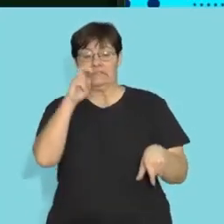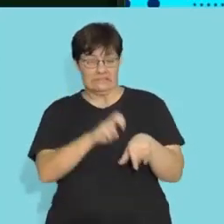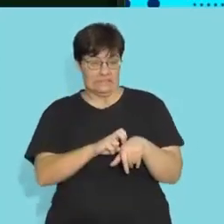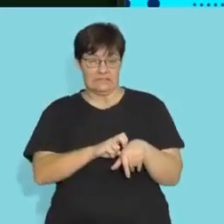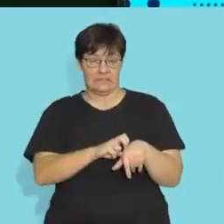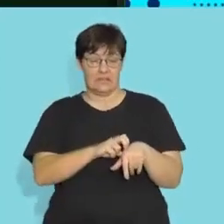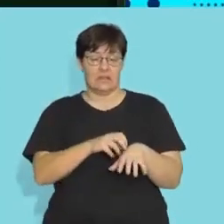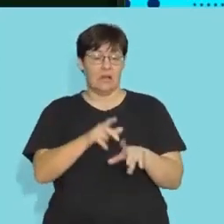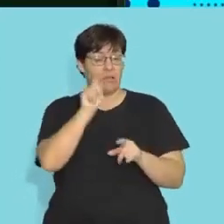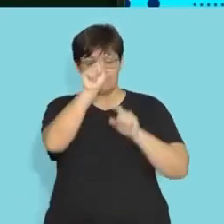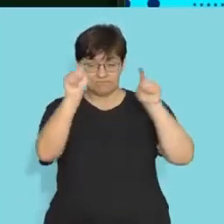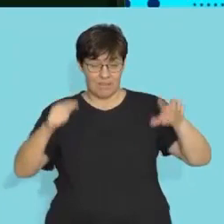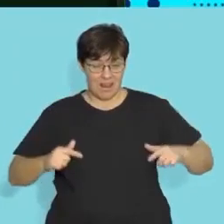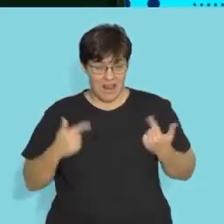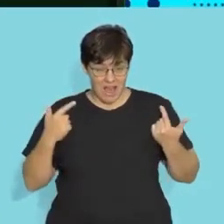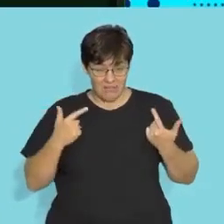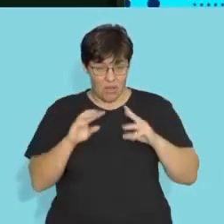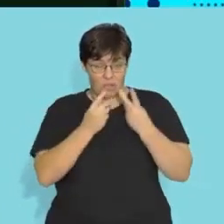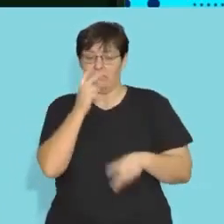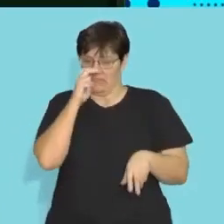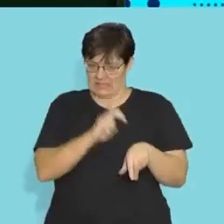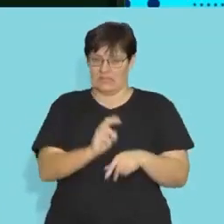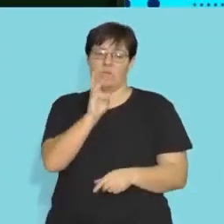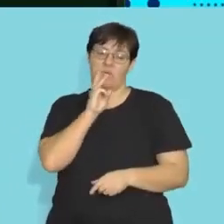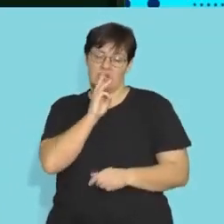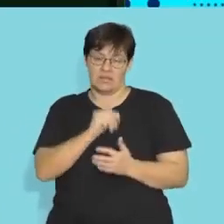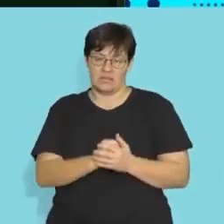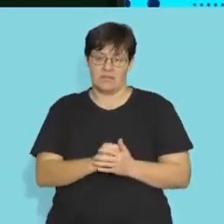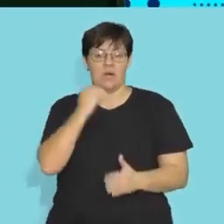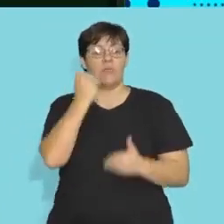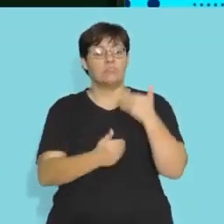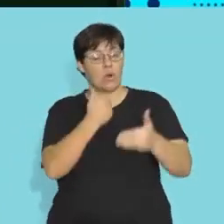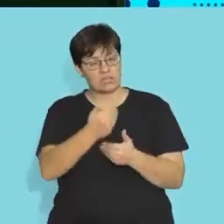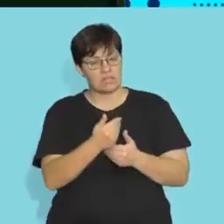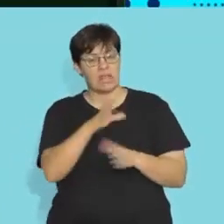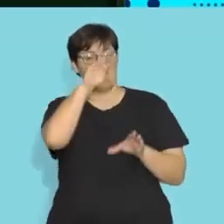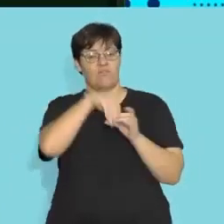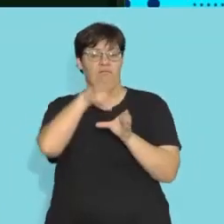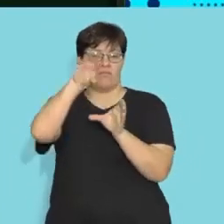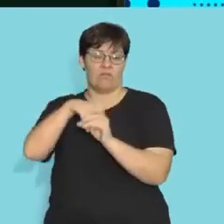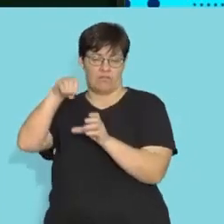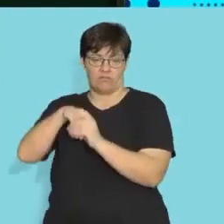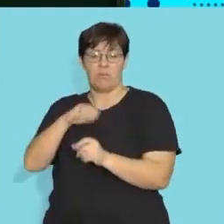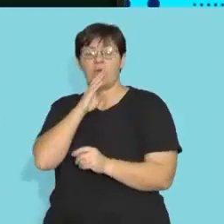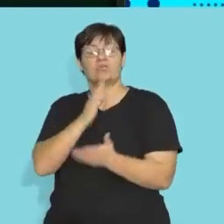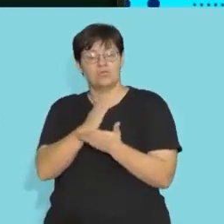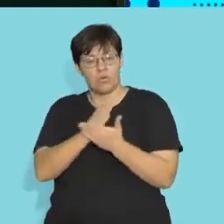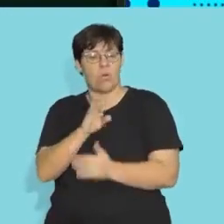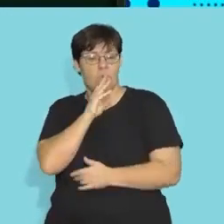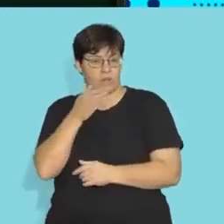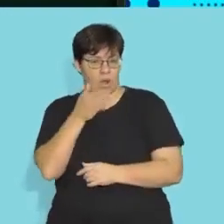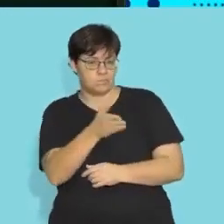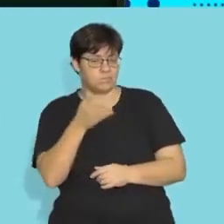constantly needed by all forms of life on Earth. So let's try and unpack what are the different processes that ensures that water